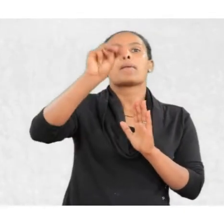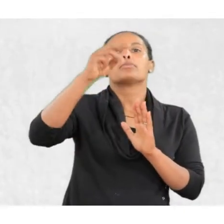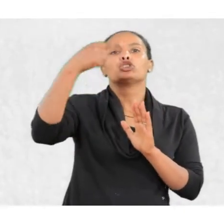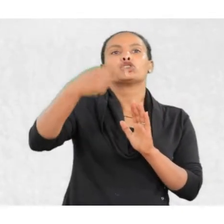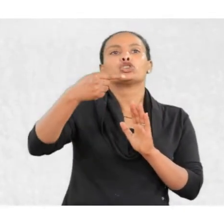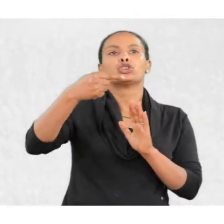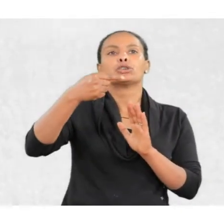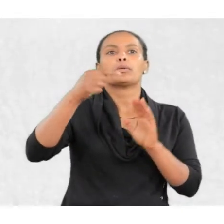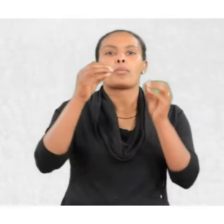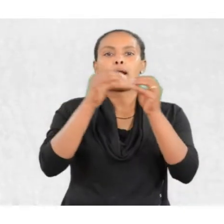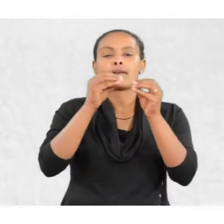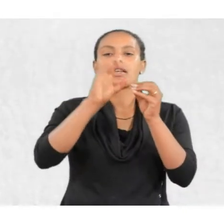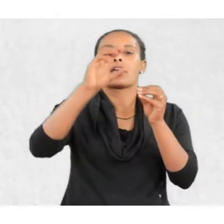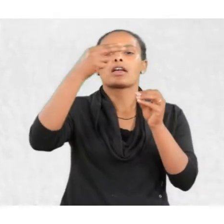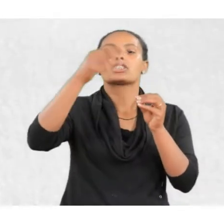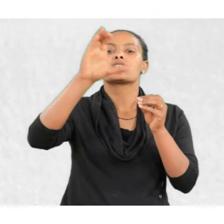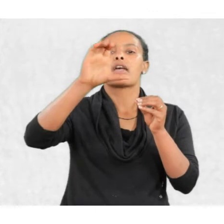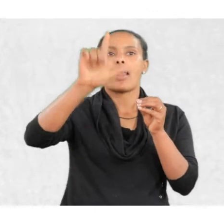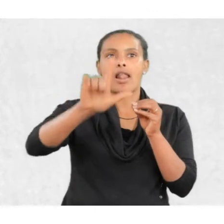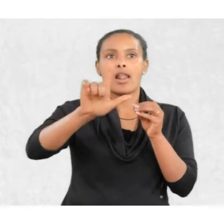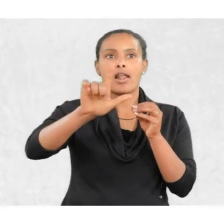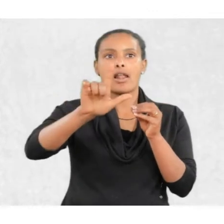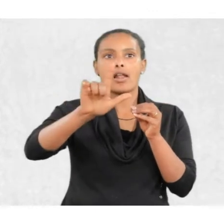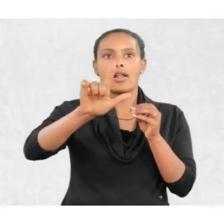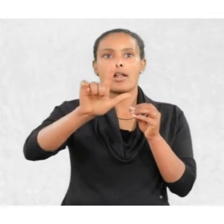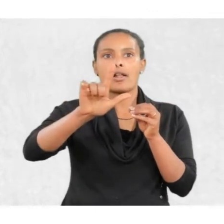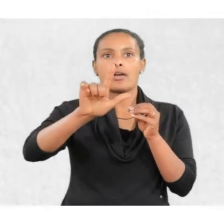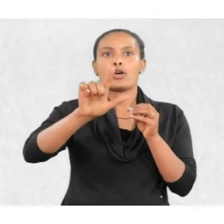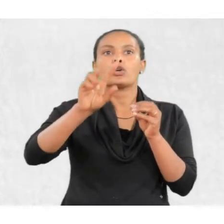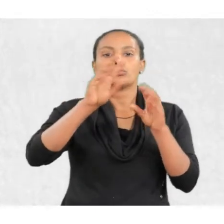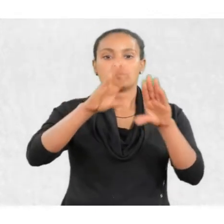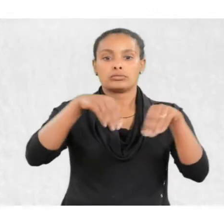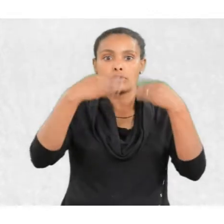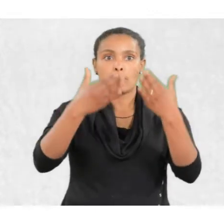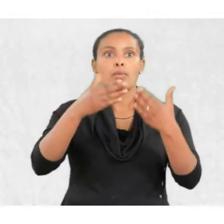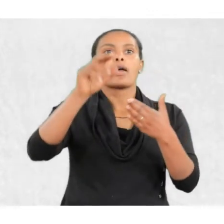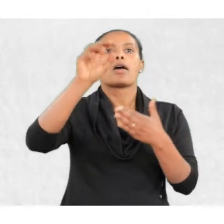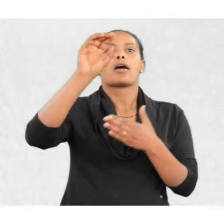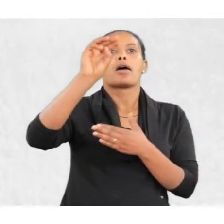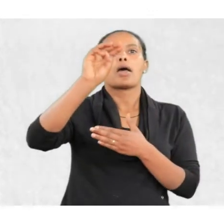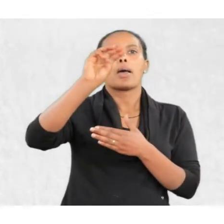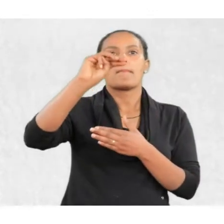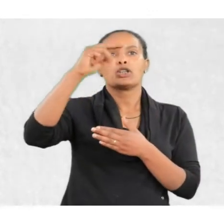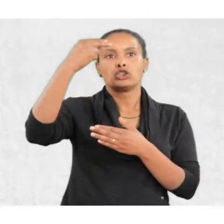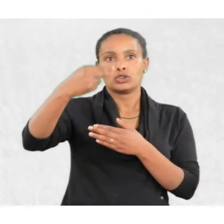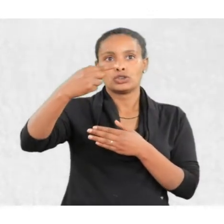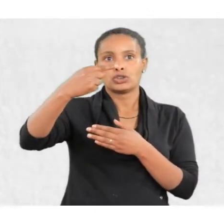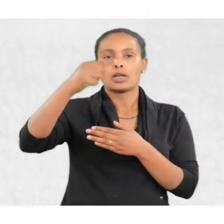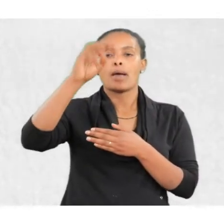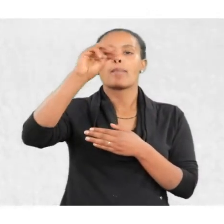plus hydrochloric acid to form magnesium chloride